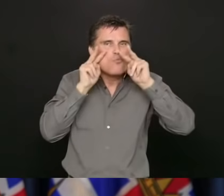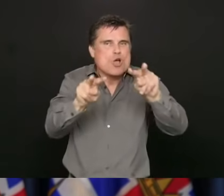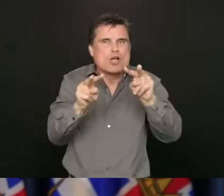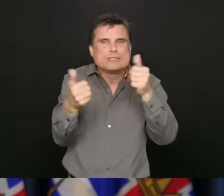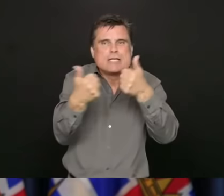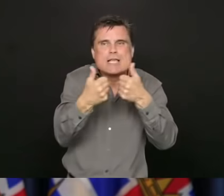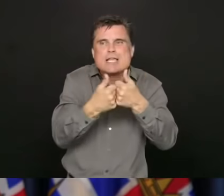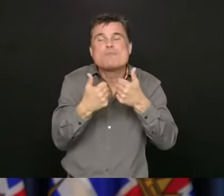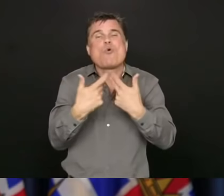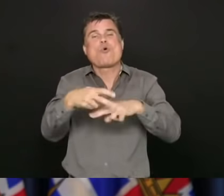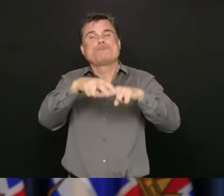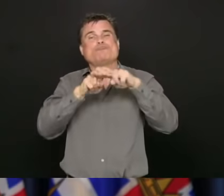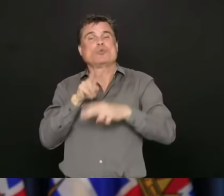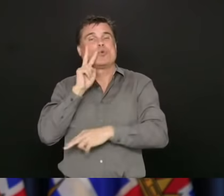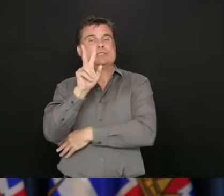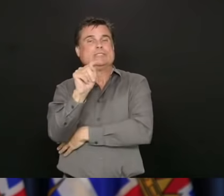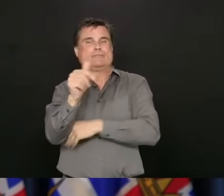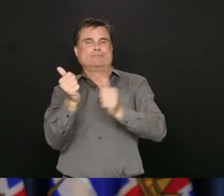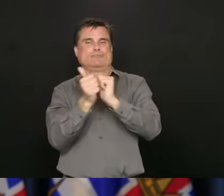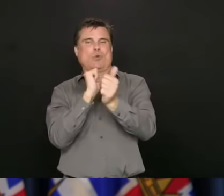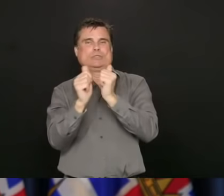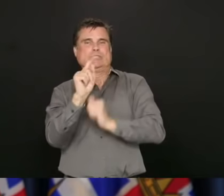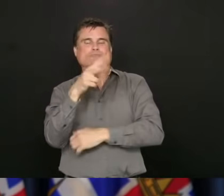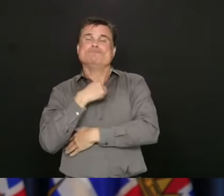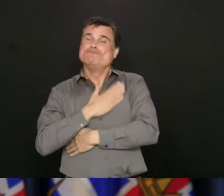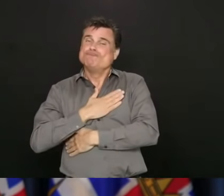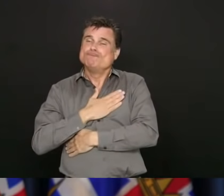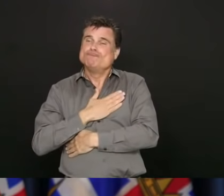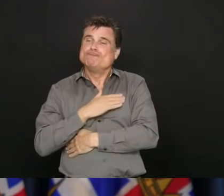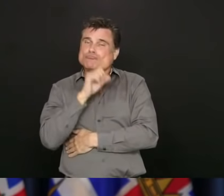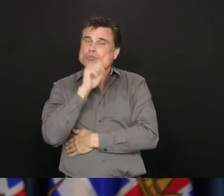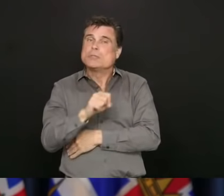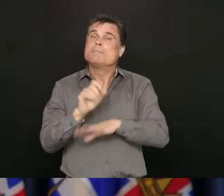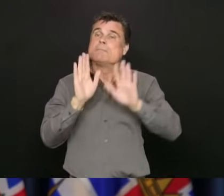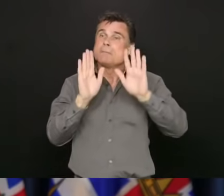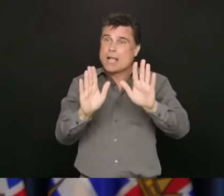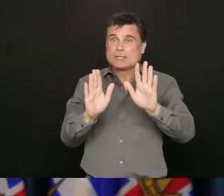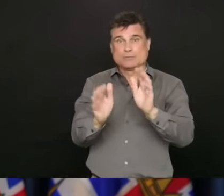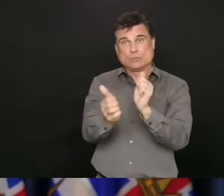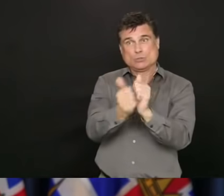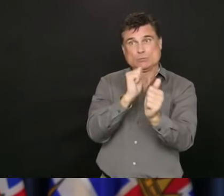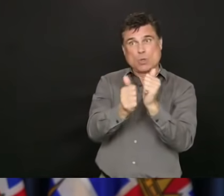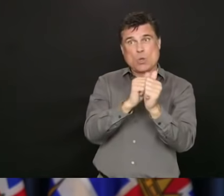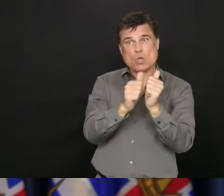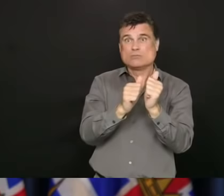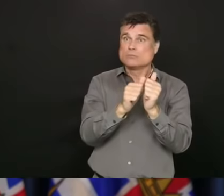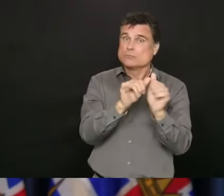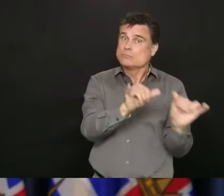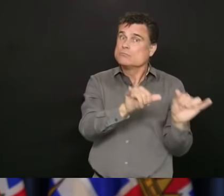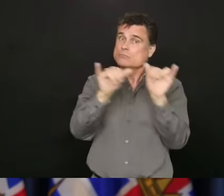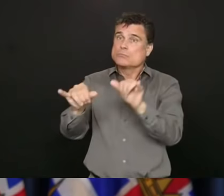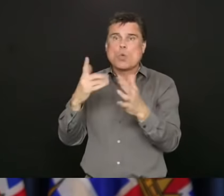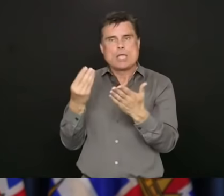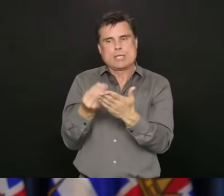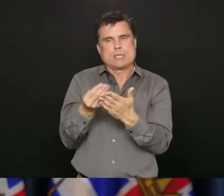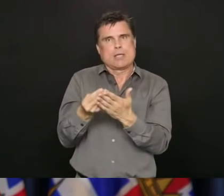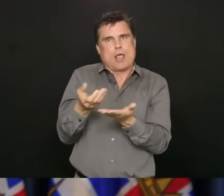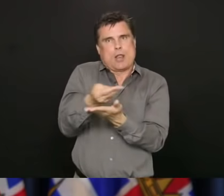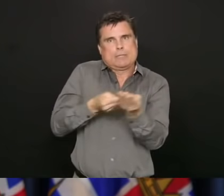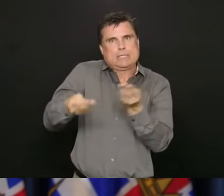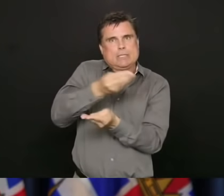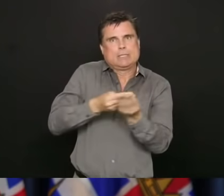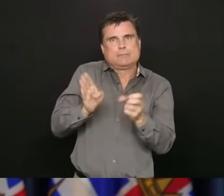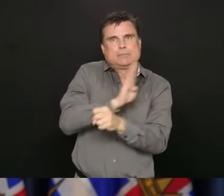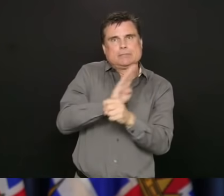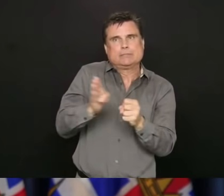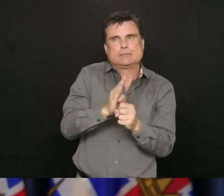economic stimulus as well. The impact of the Canucks in the playoffs for the beverage industry is significant. There's